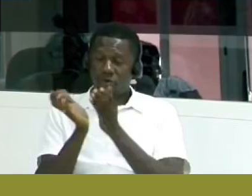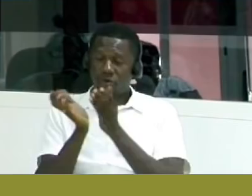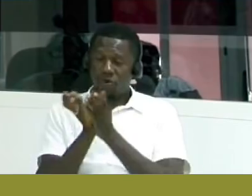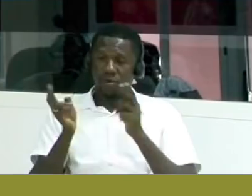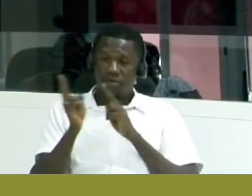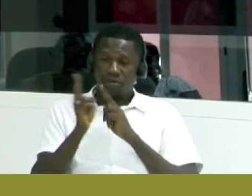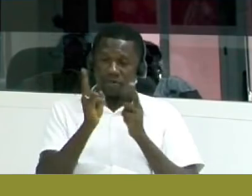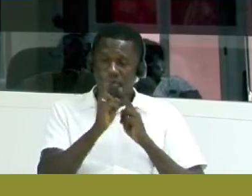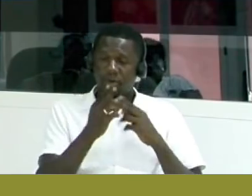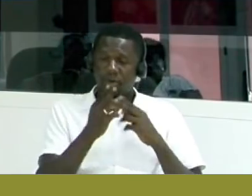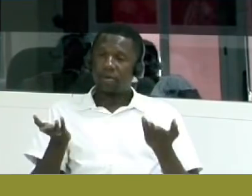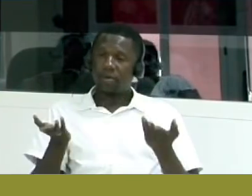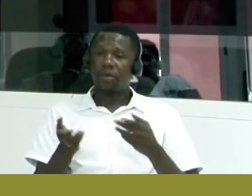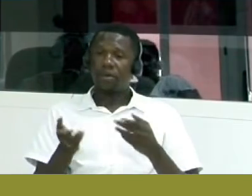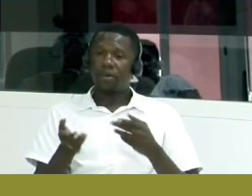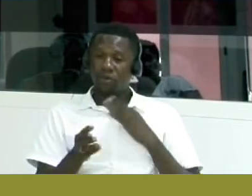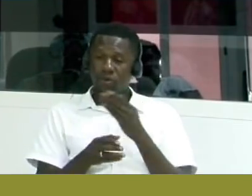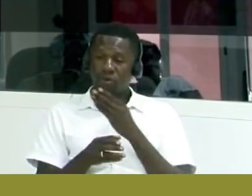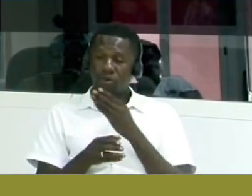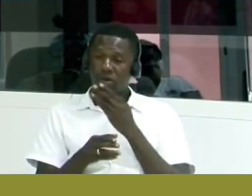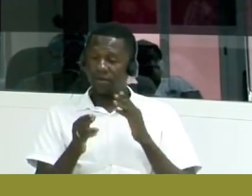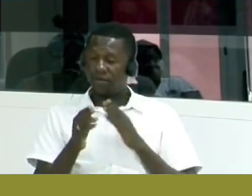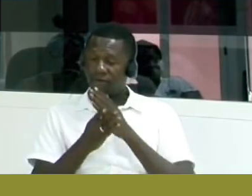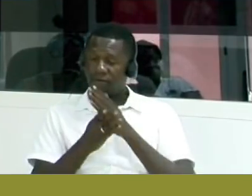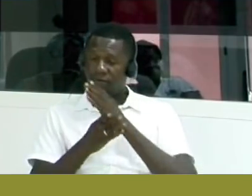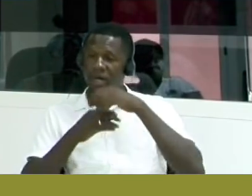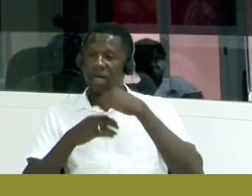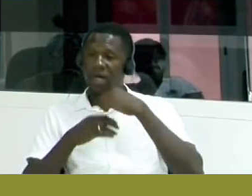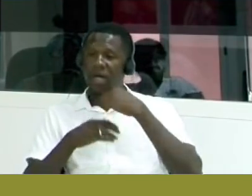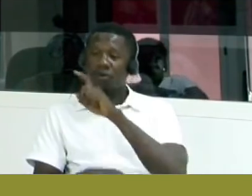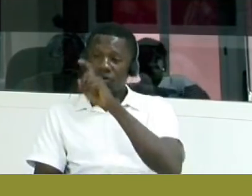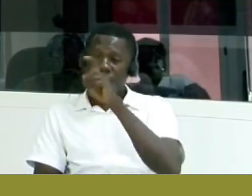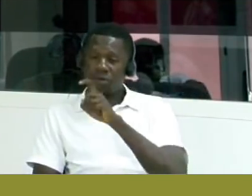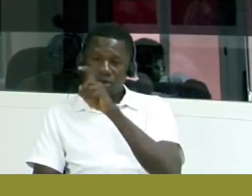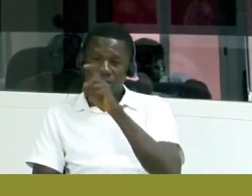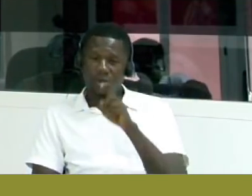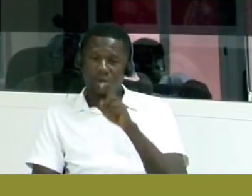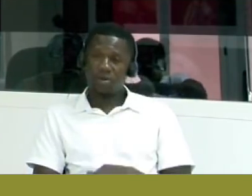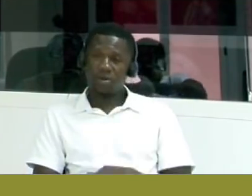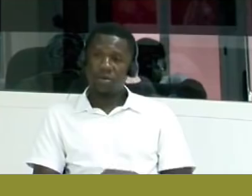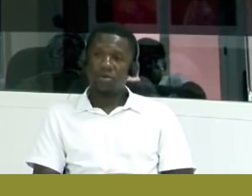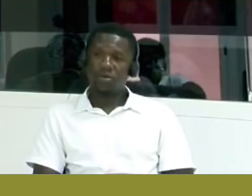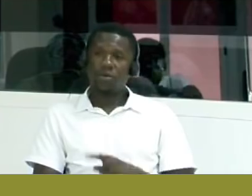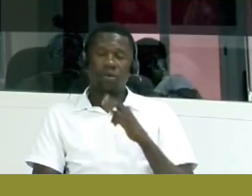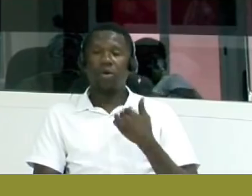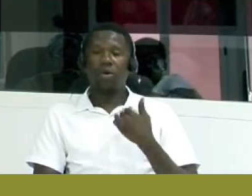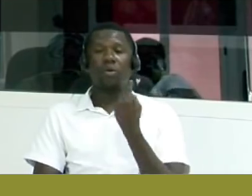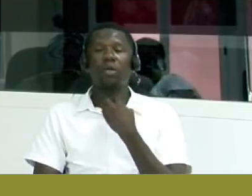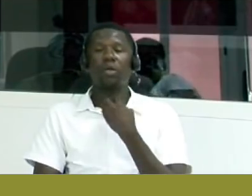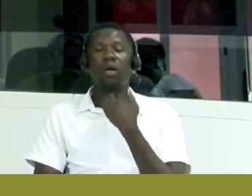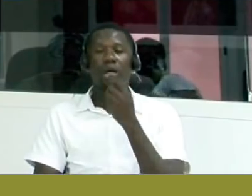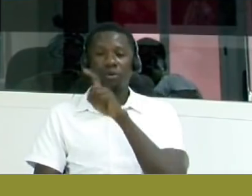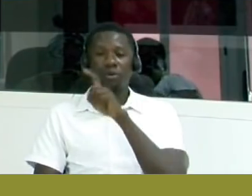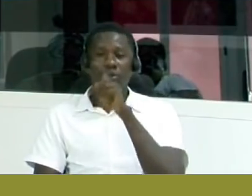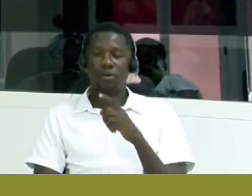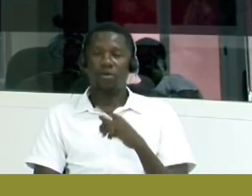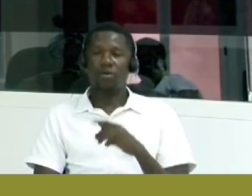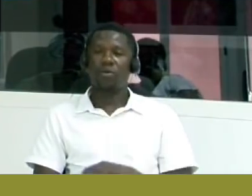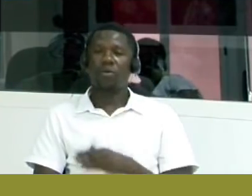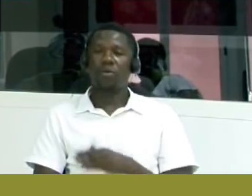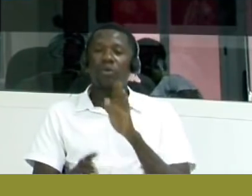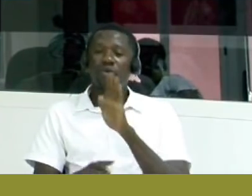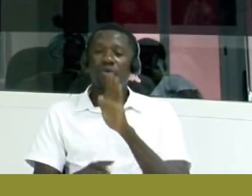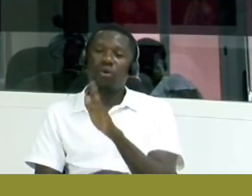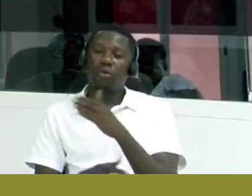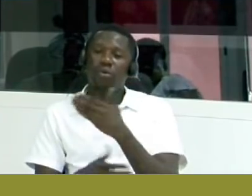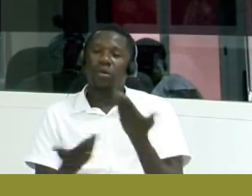Did you go any further than asking questions? No, I only asked questions. And why did you stop at that? I asked and